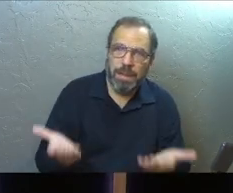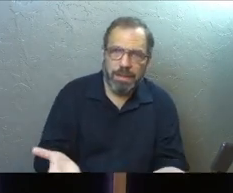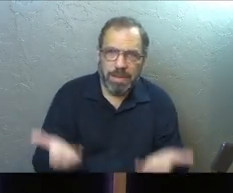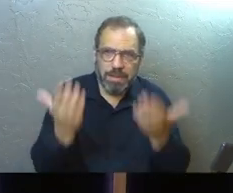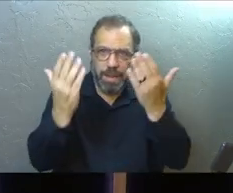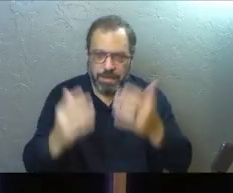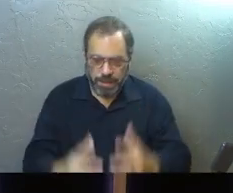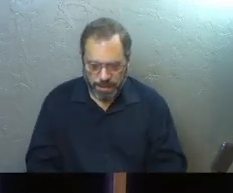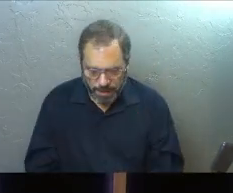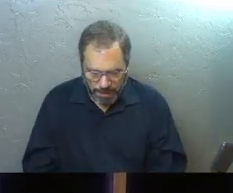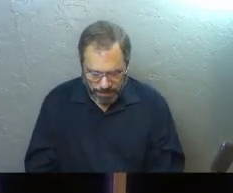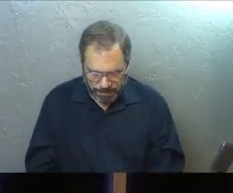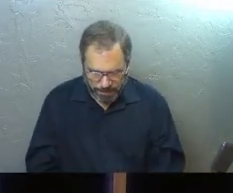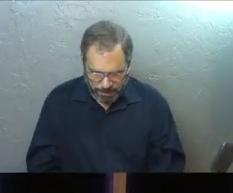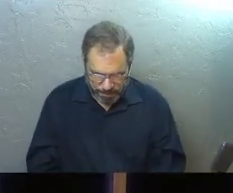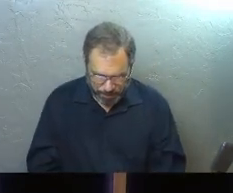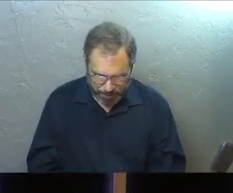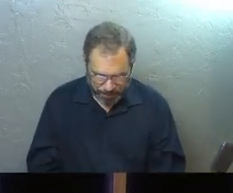stand?